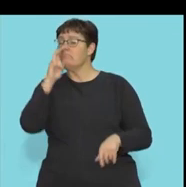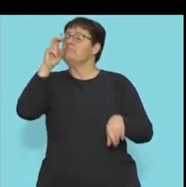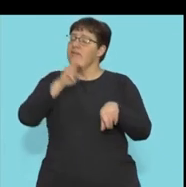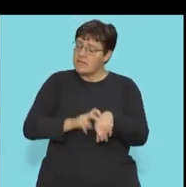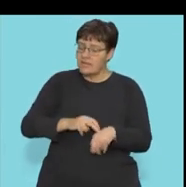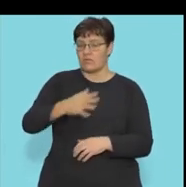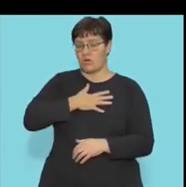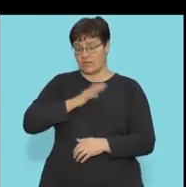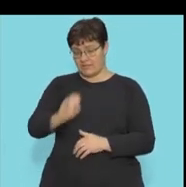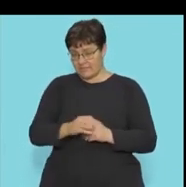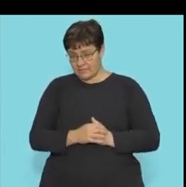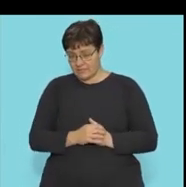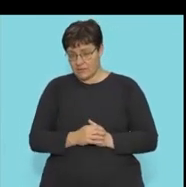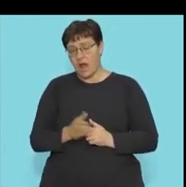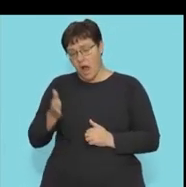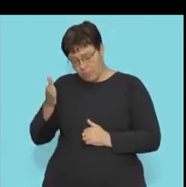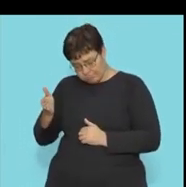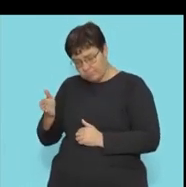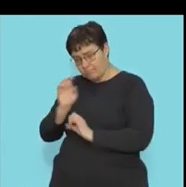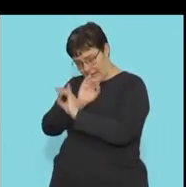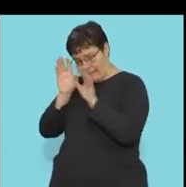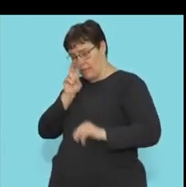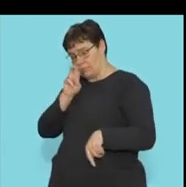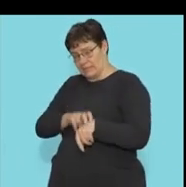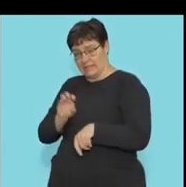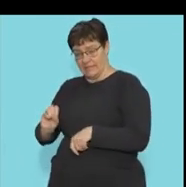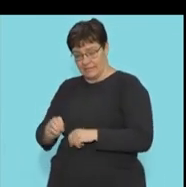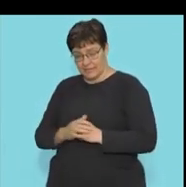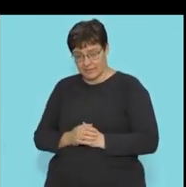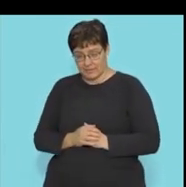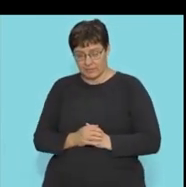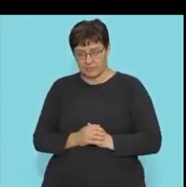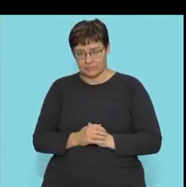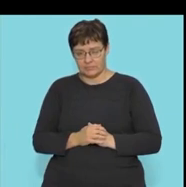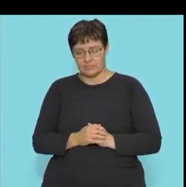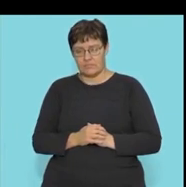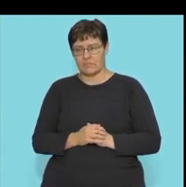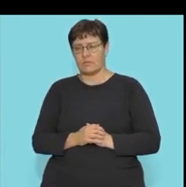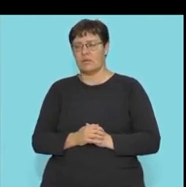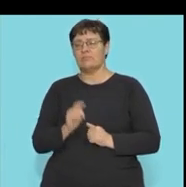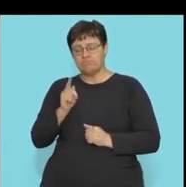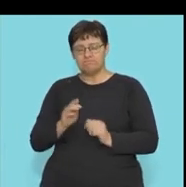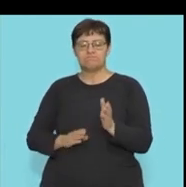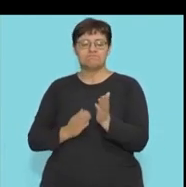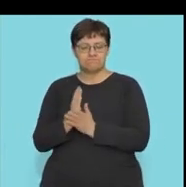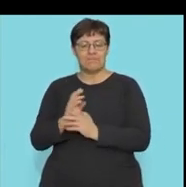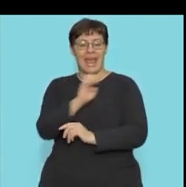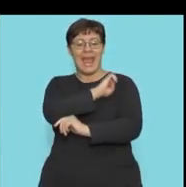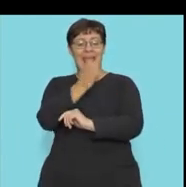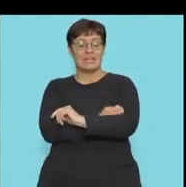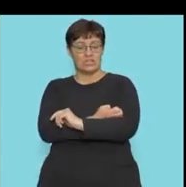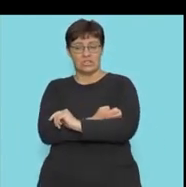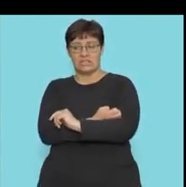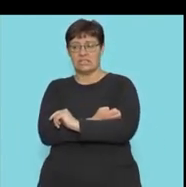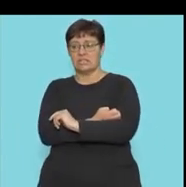requires oxygen. We see that oxygen is clearly needed for this process. This passes the high energy